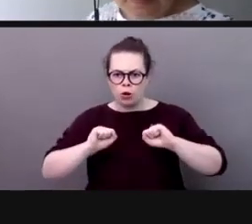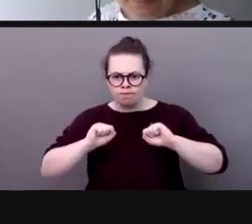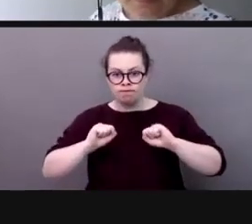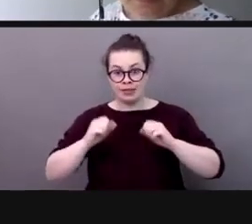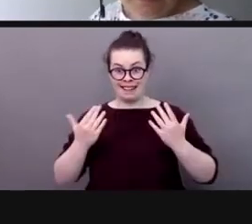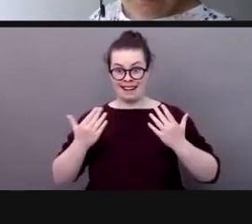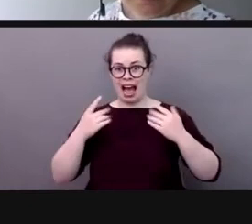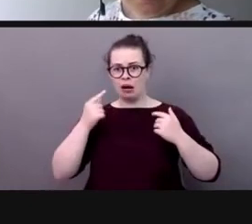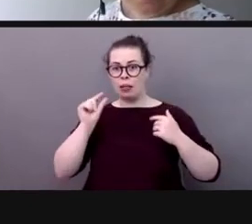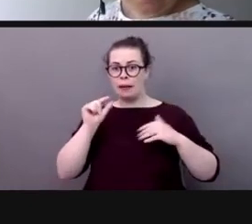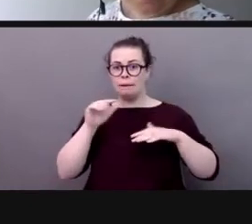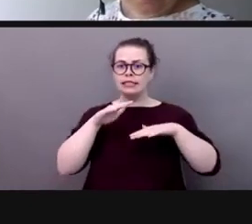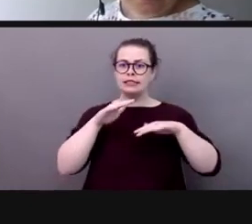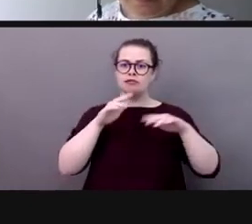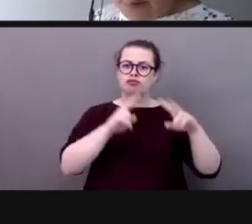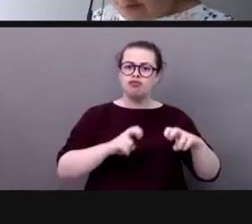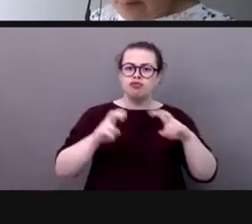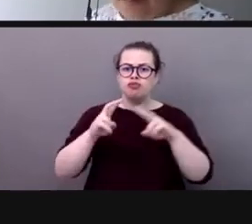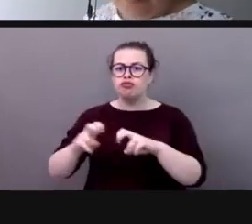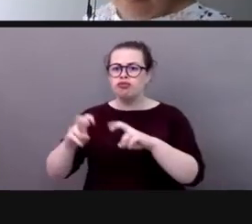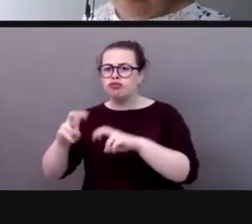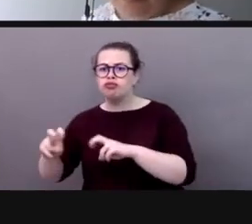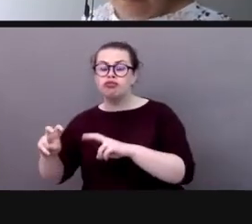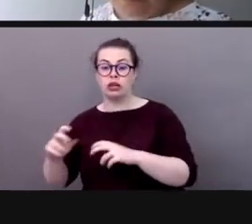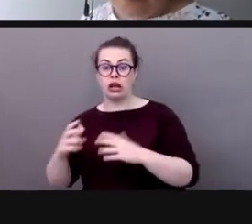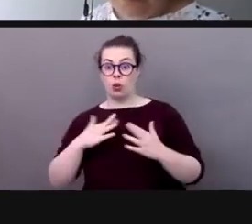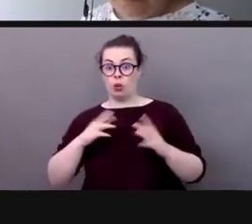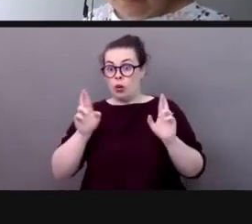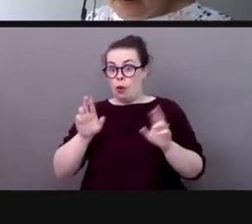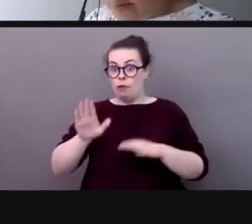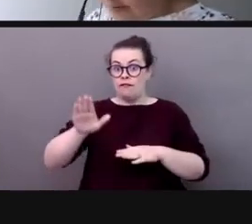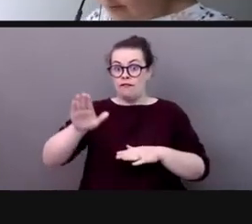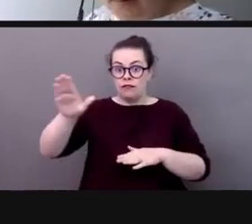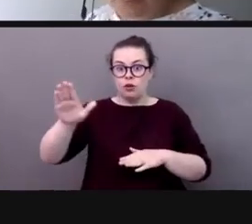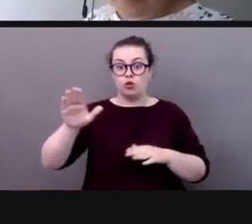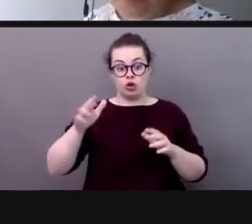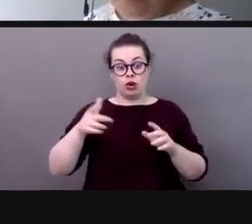support NGOs, national and local actors